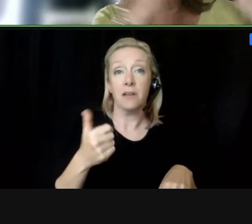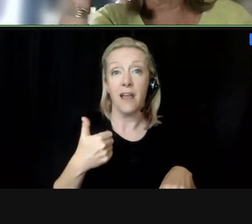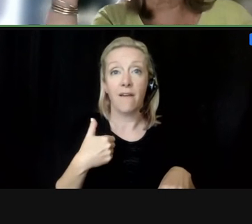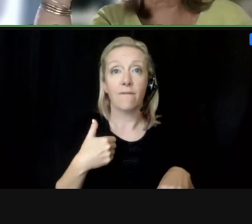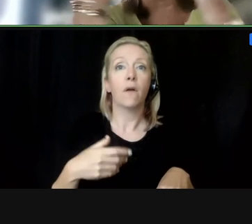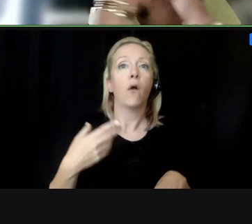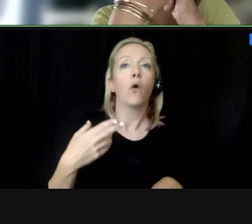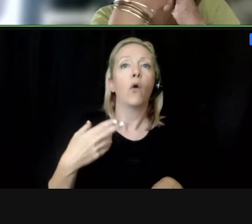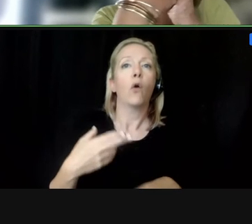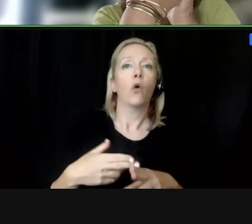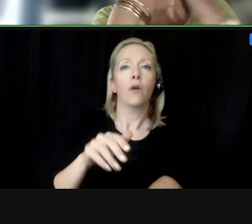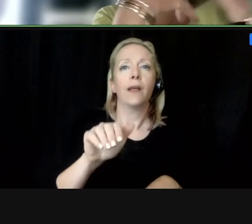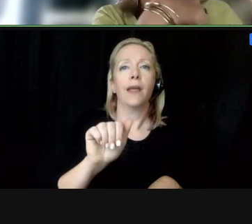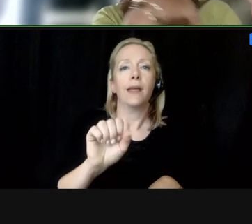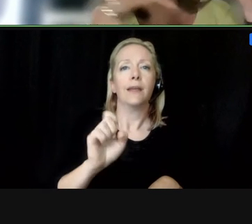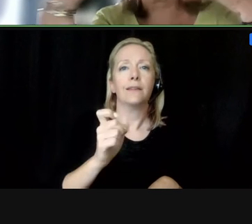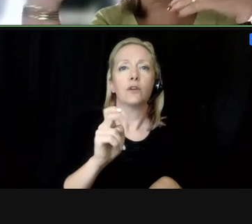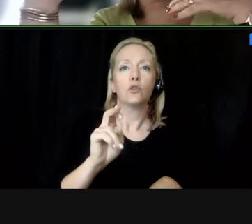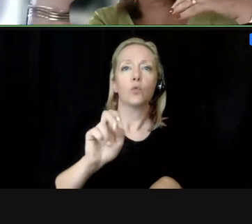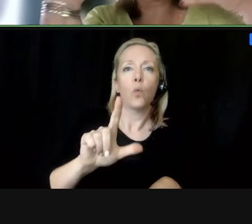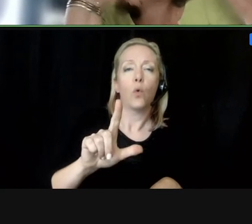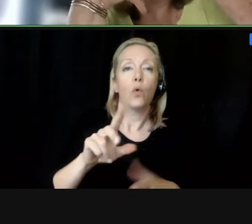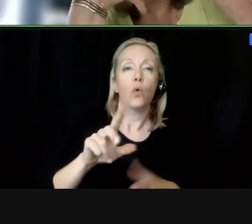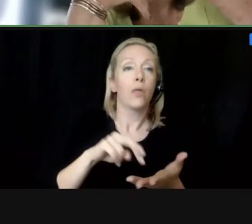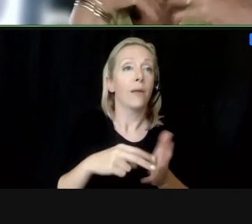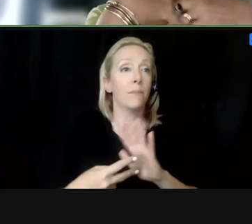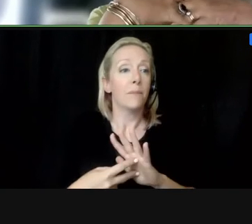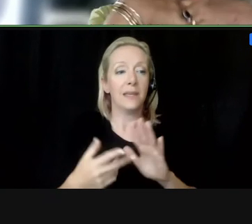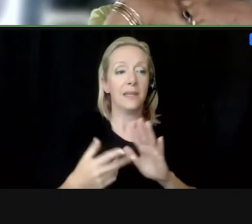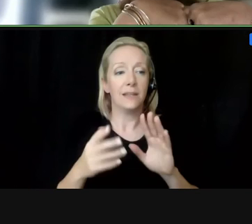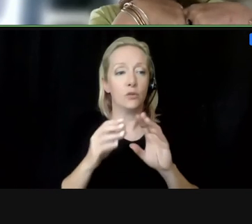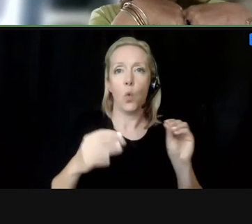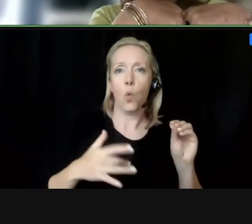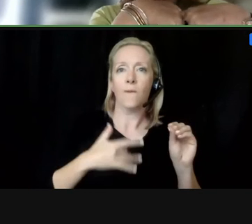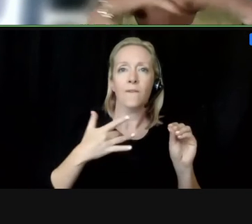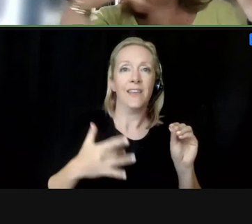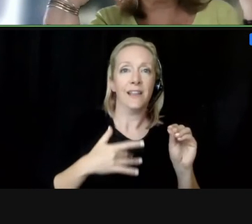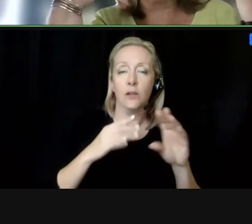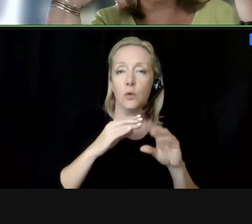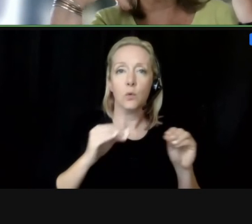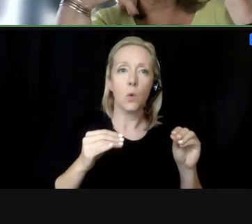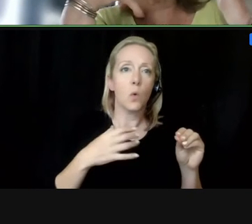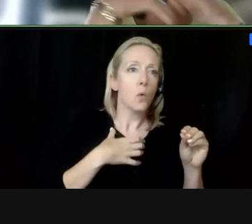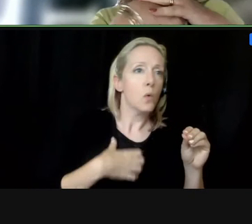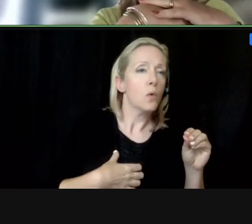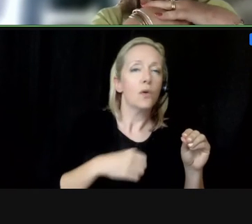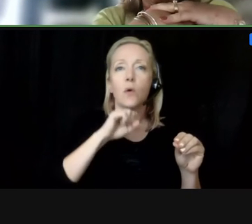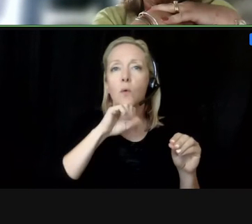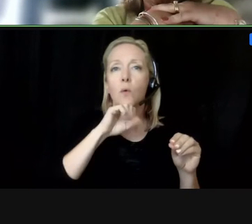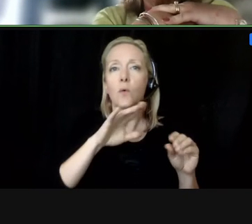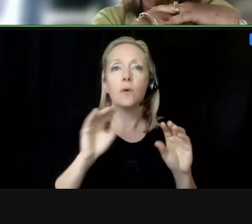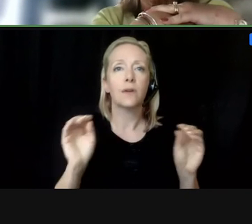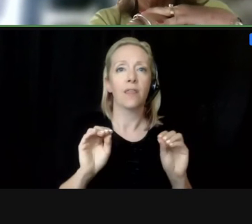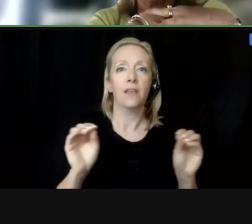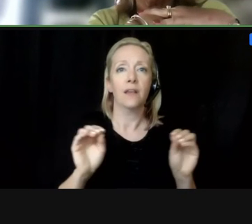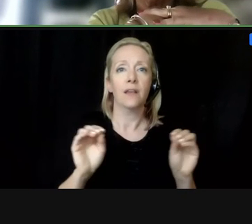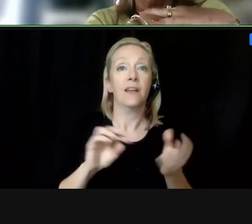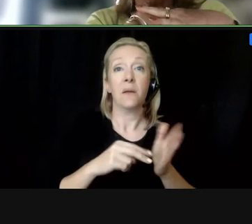have they're neither a boy nor a girl. They have no feelings. And so consequently, they don't